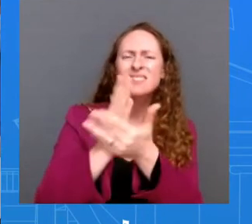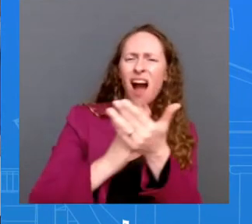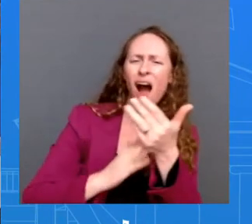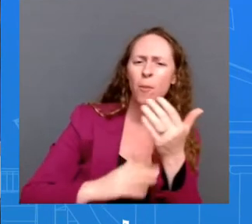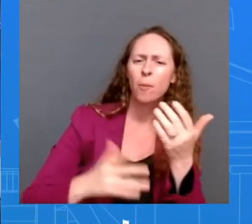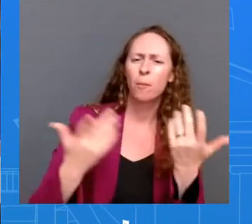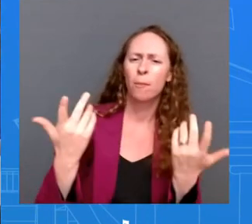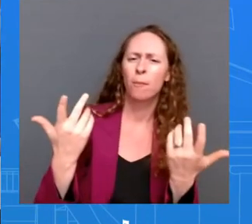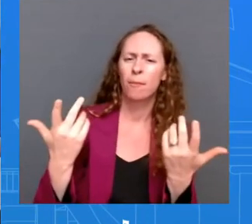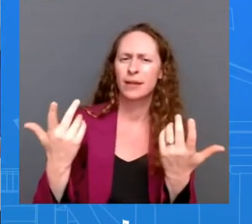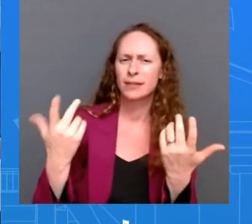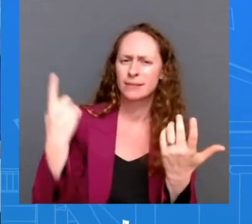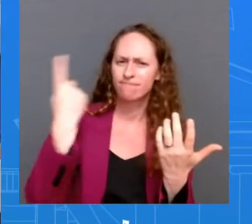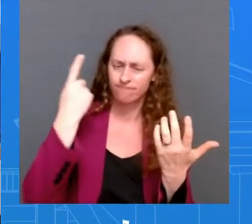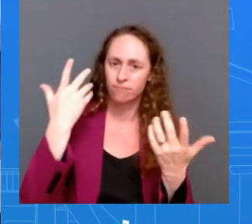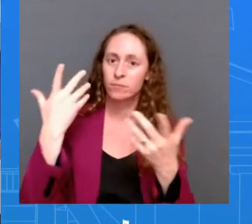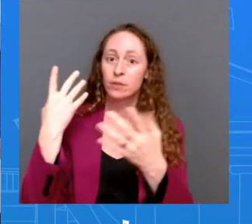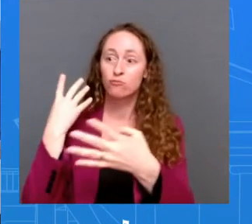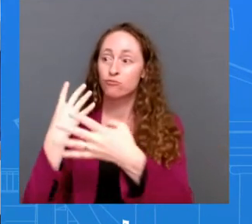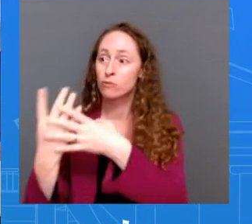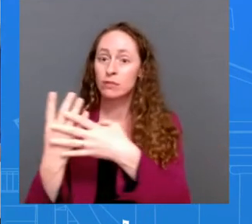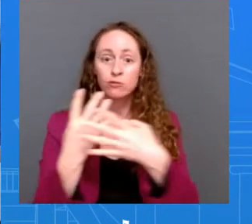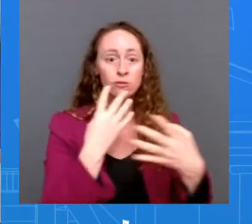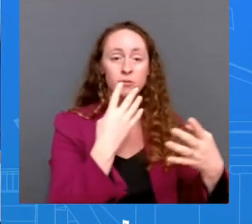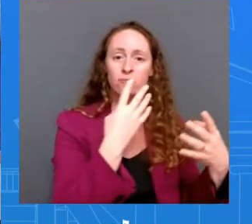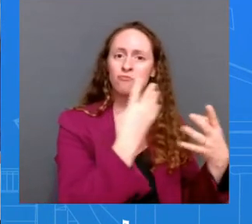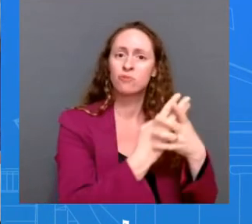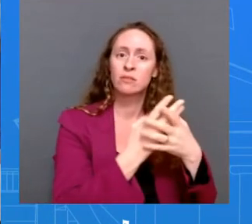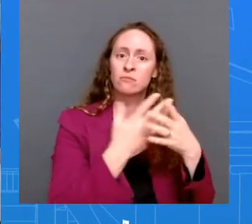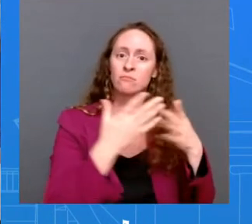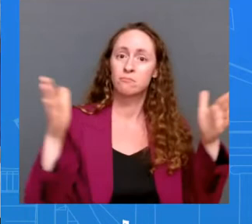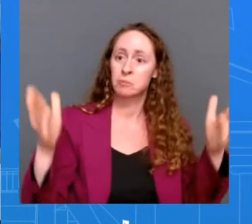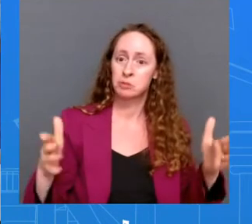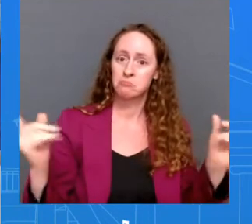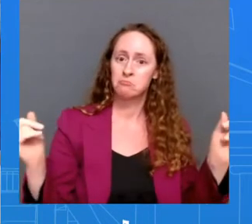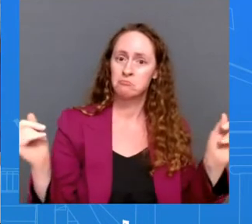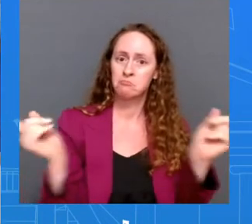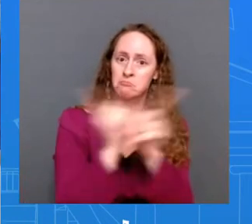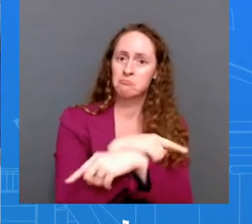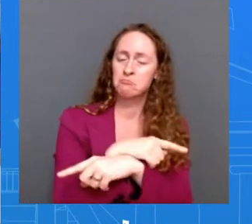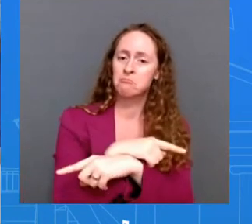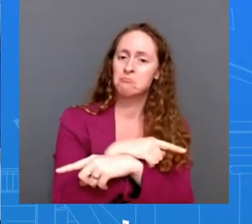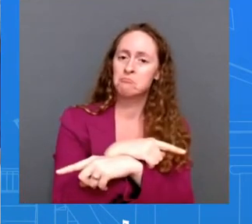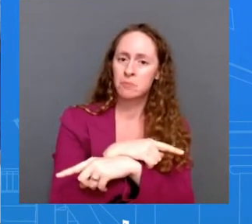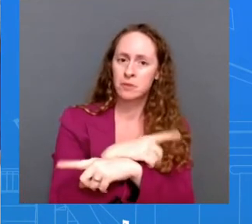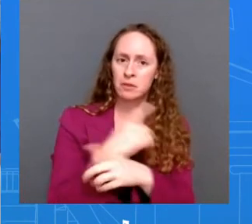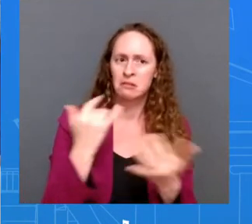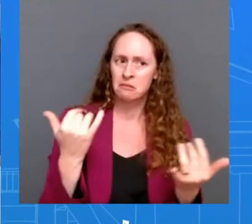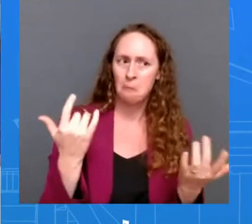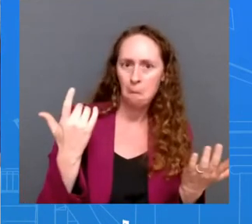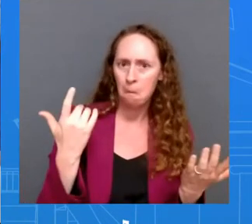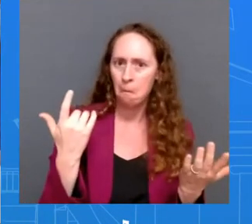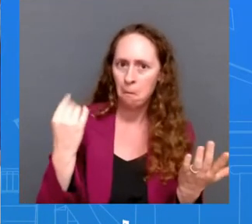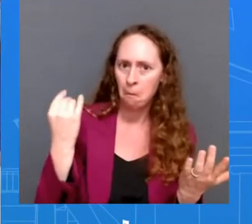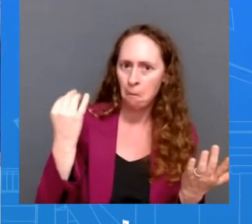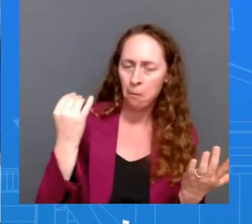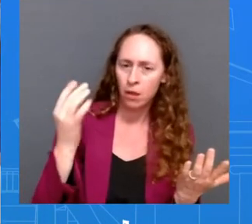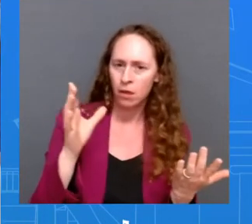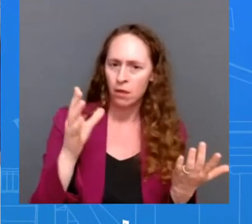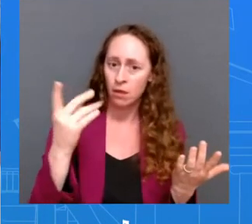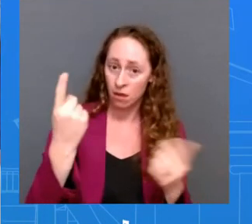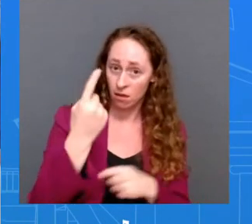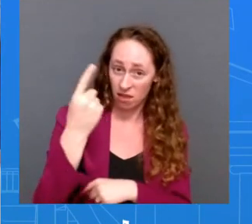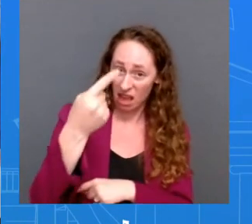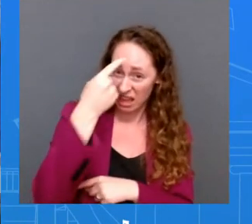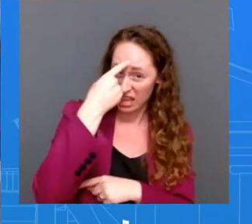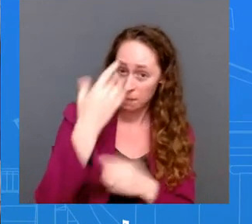Do you think the Russians would ever accept a prisoner swap that wasn't one for one or two for two, two of our prisoners for two of